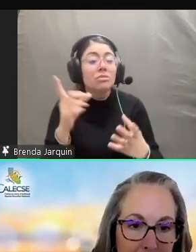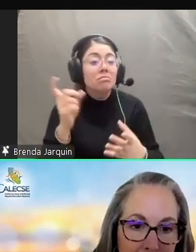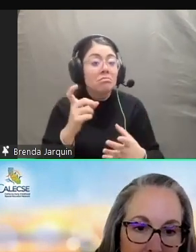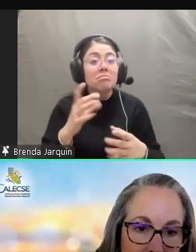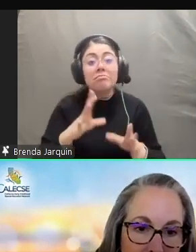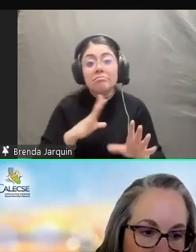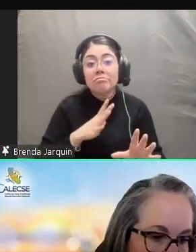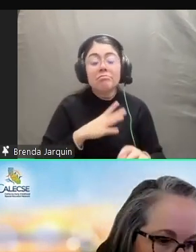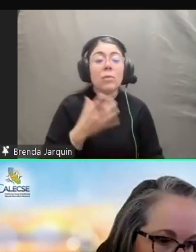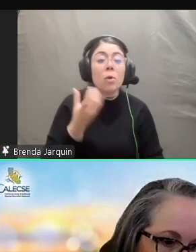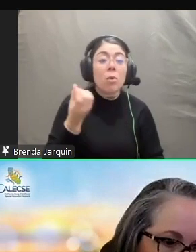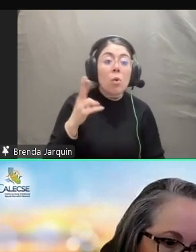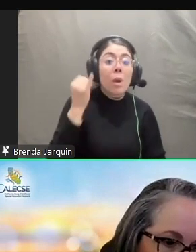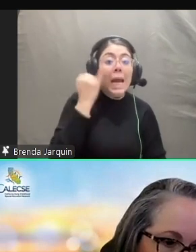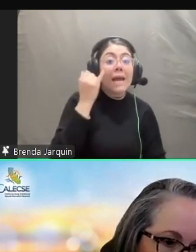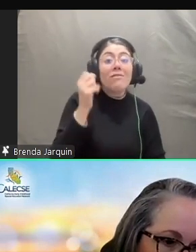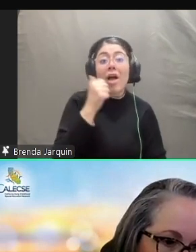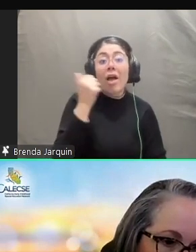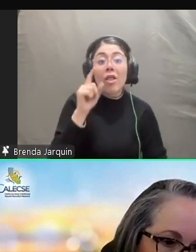unmute.